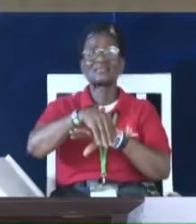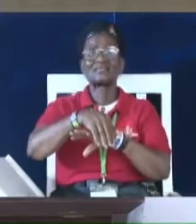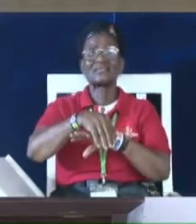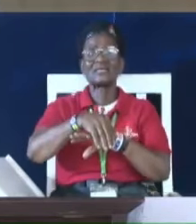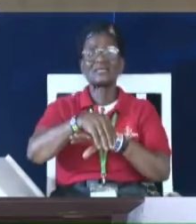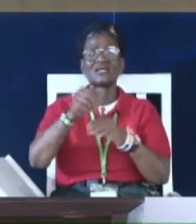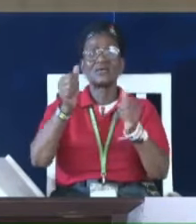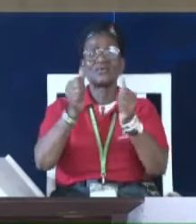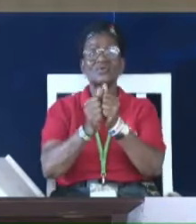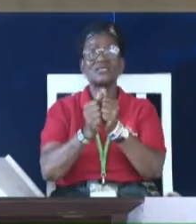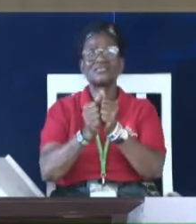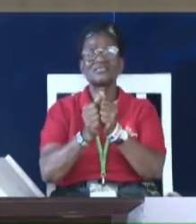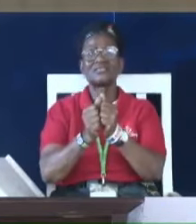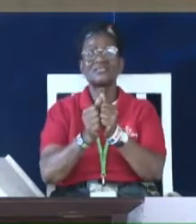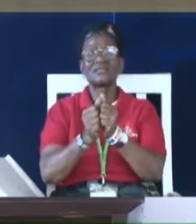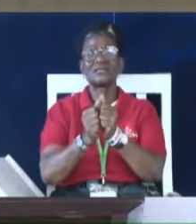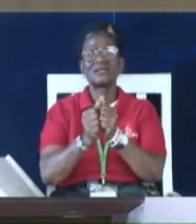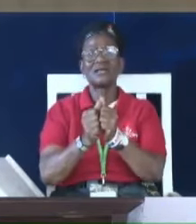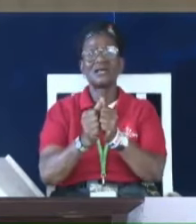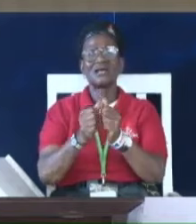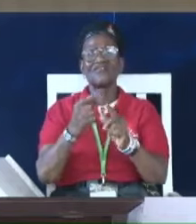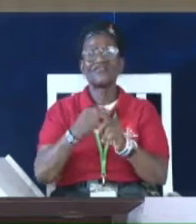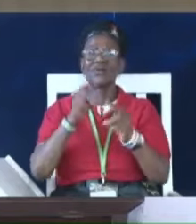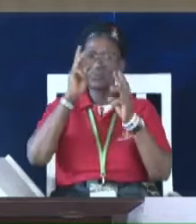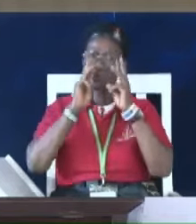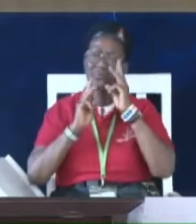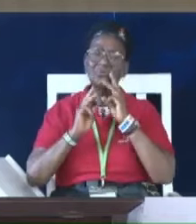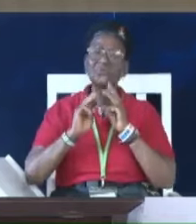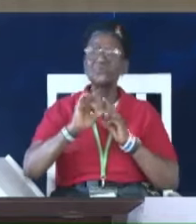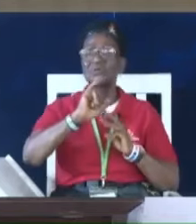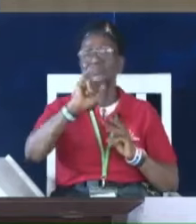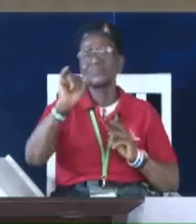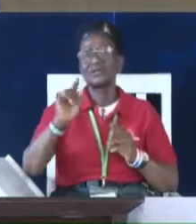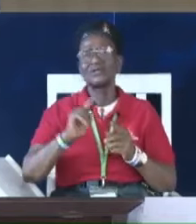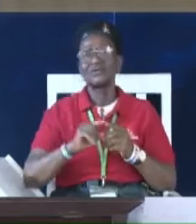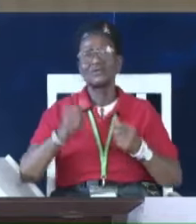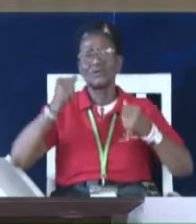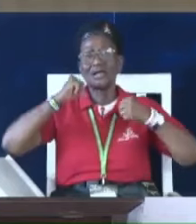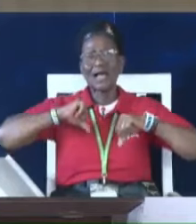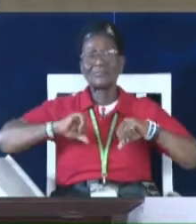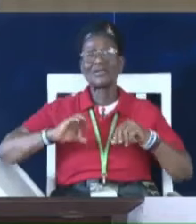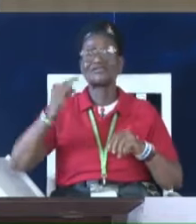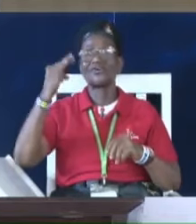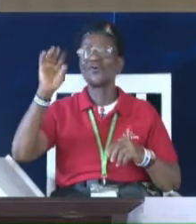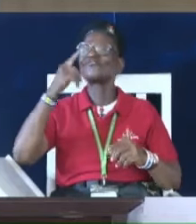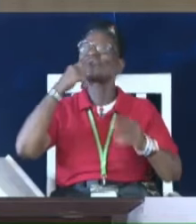with from weeping to garments of praise,